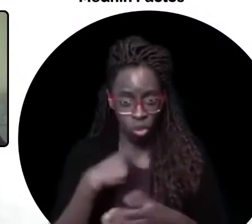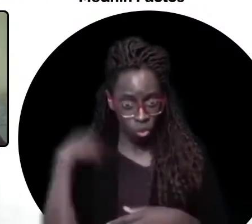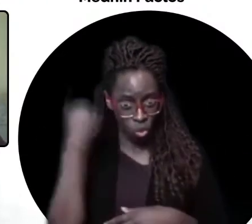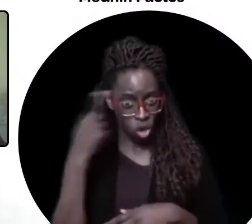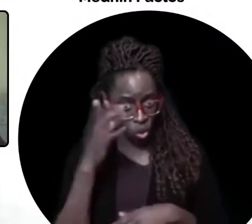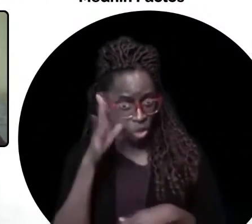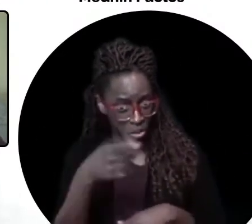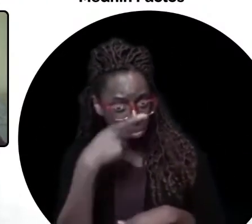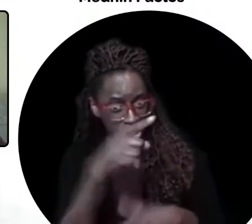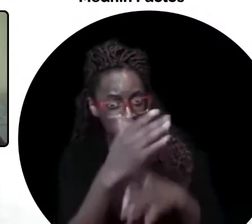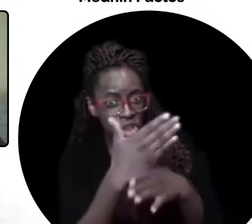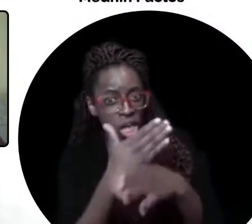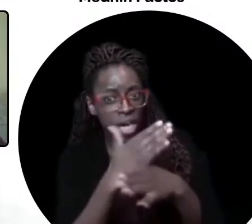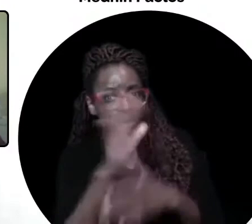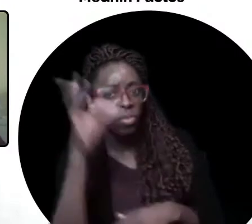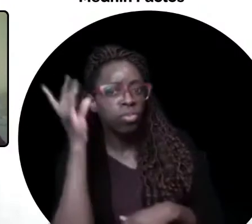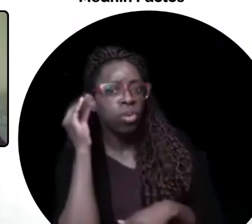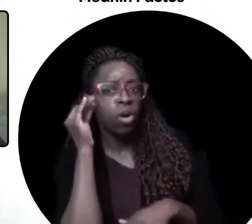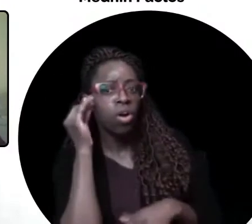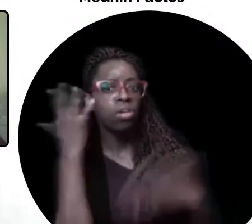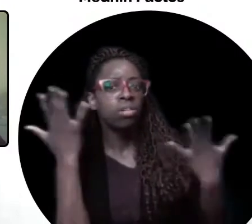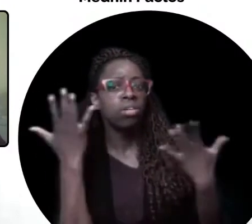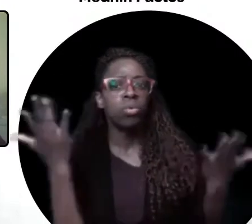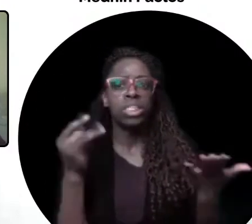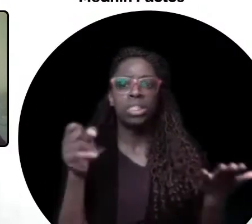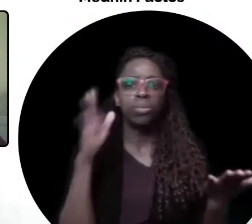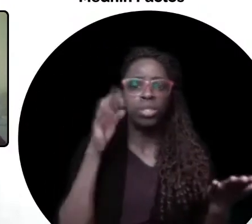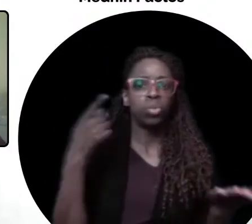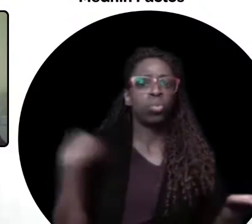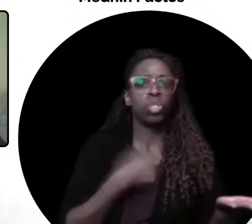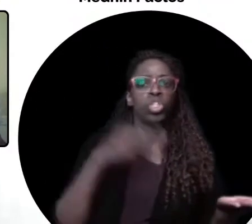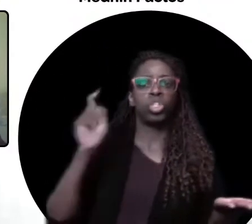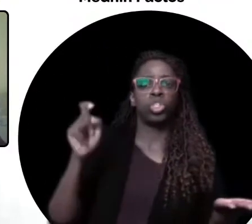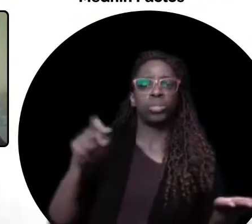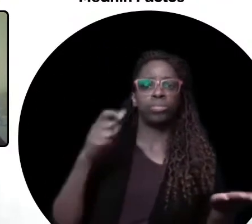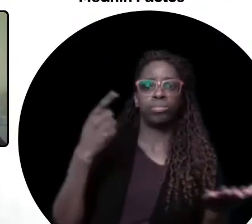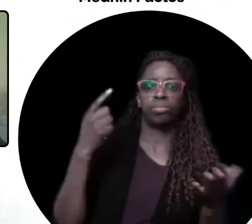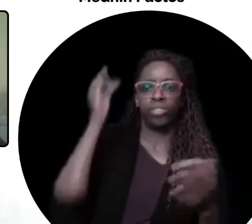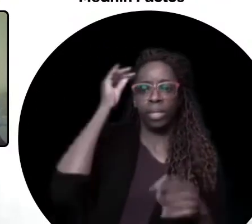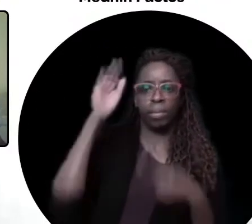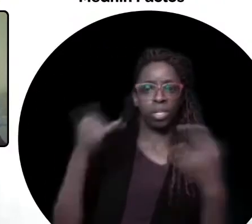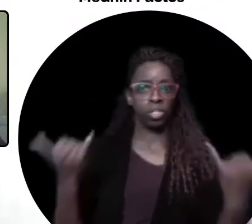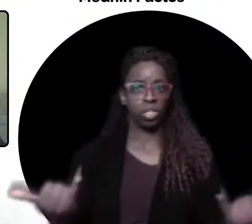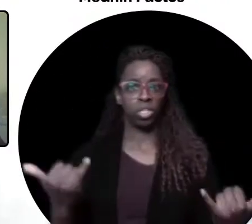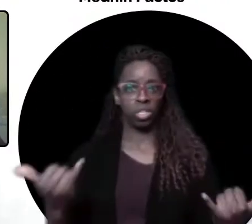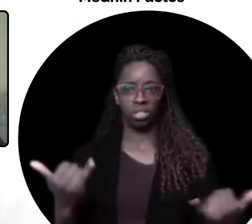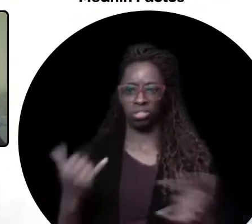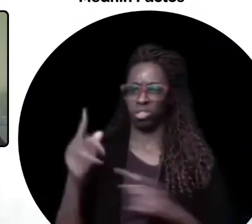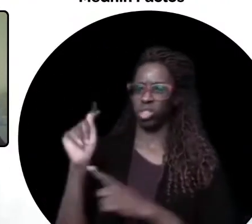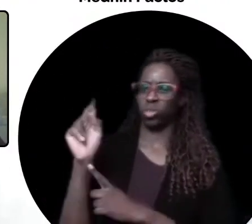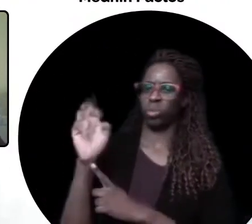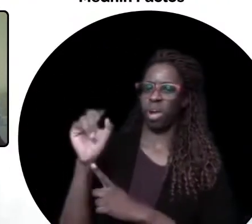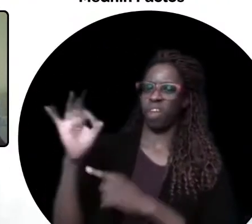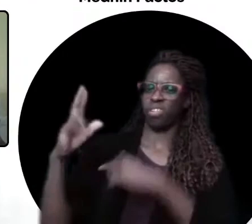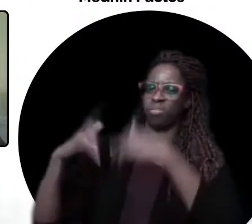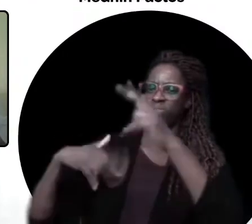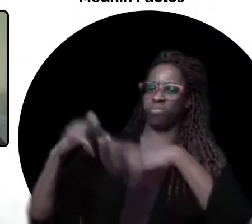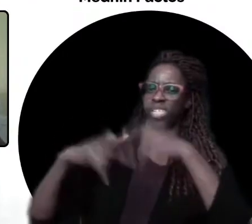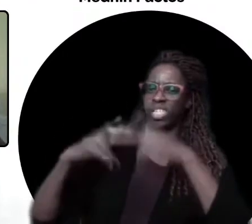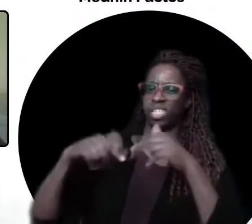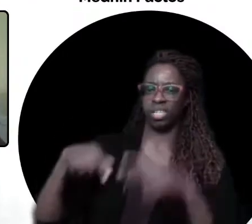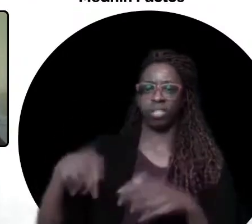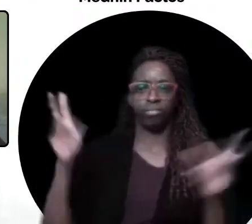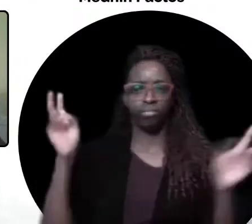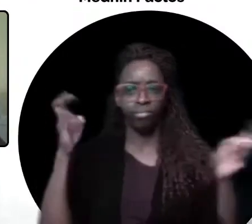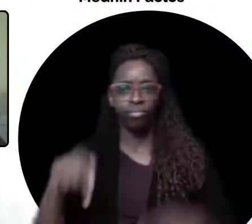about now in terms of building this feminist, abolitionist,